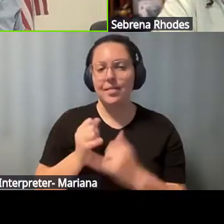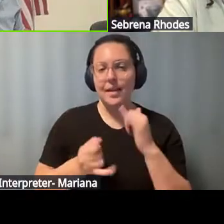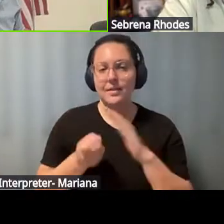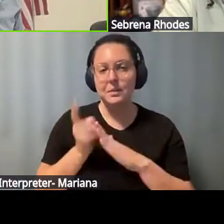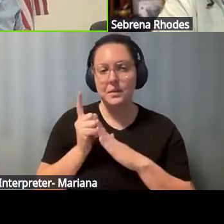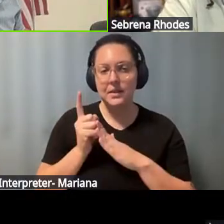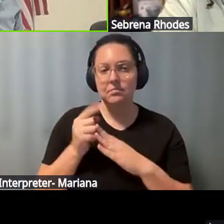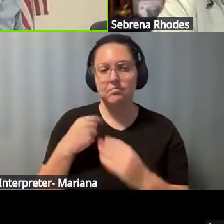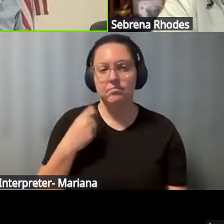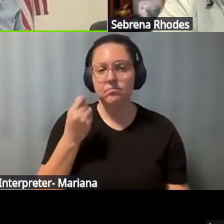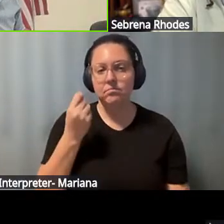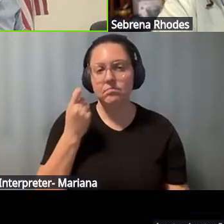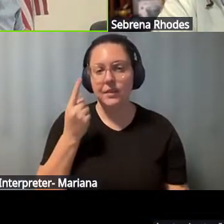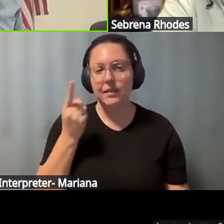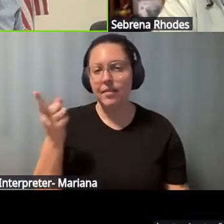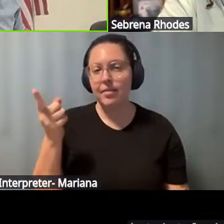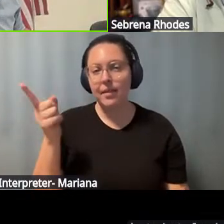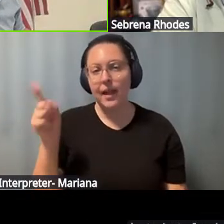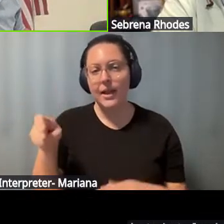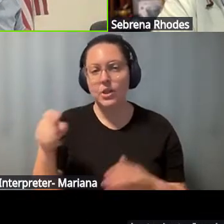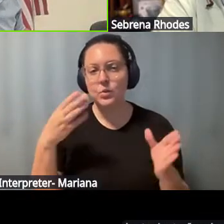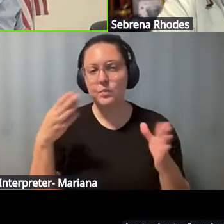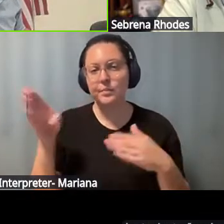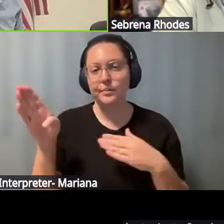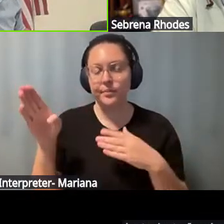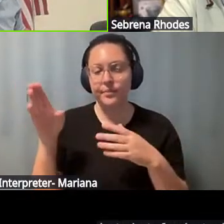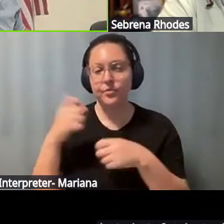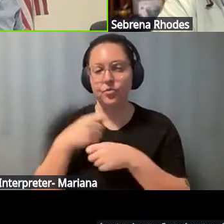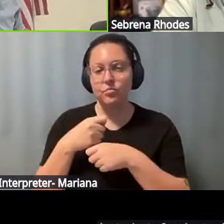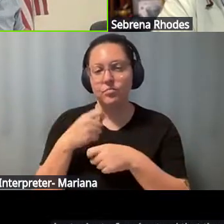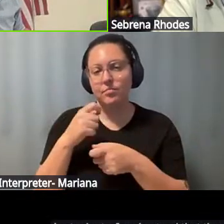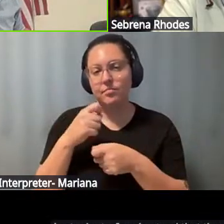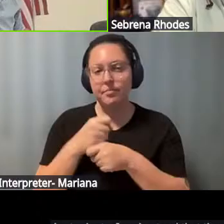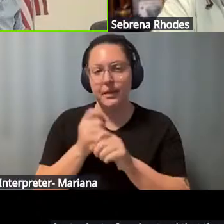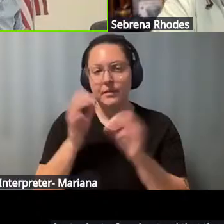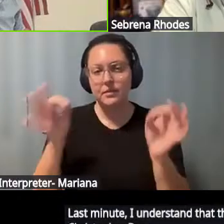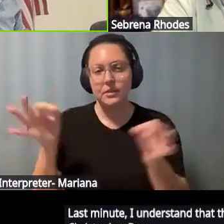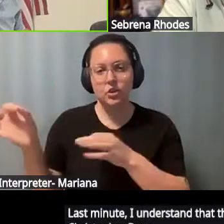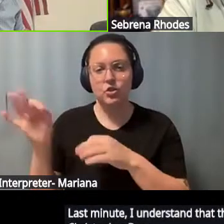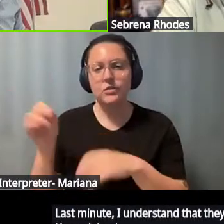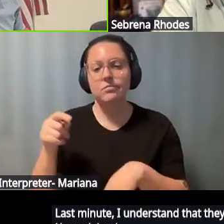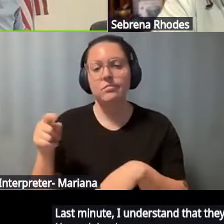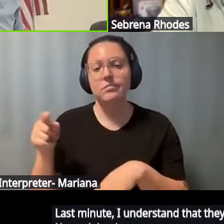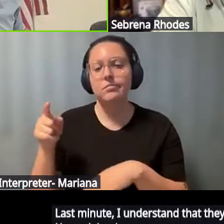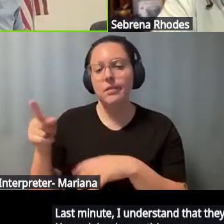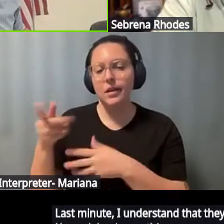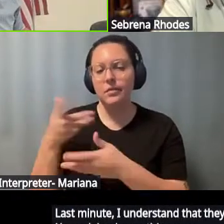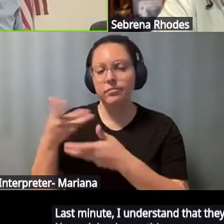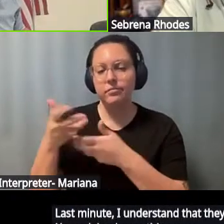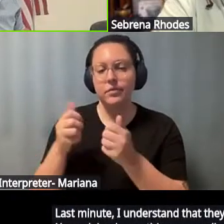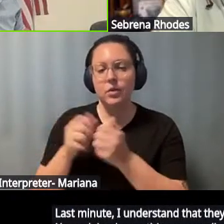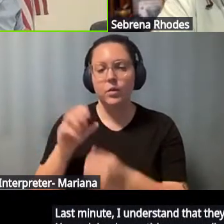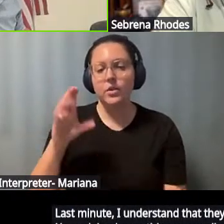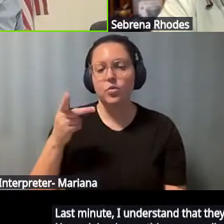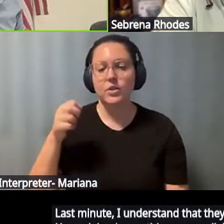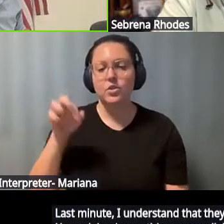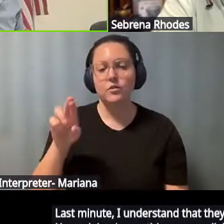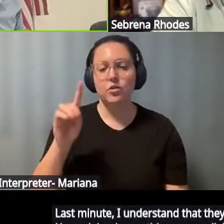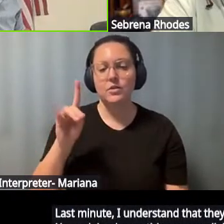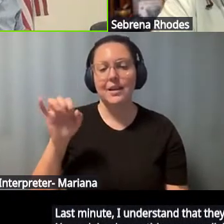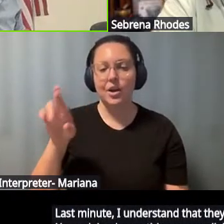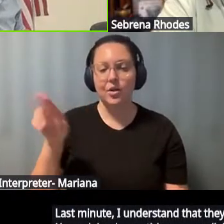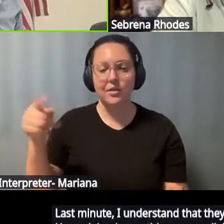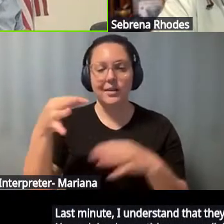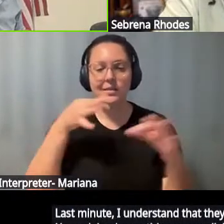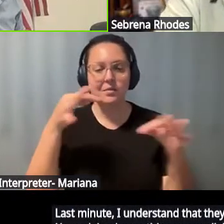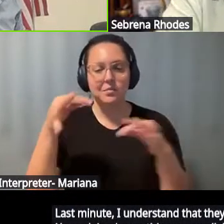I understand that they had to pivot. I spoke to Christopher Dyer. He explained everything very well. Miss Monet Kingwood, who